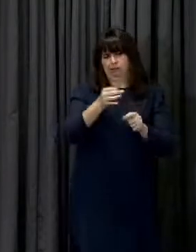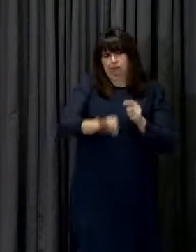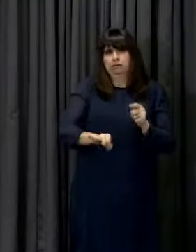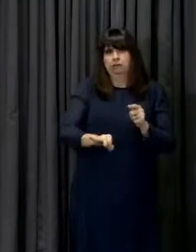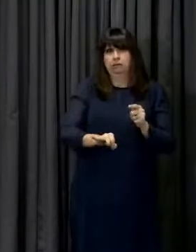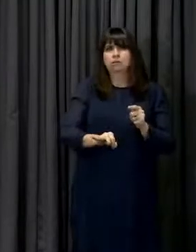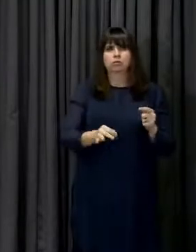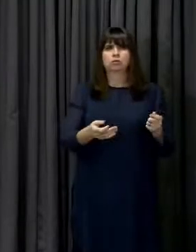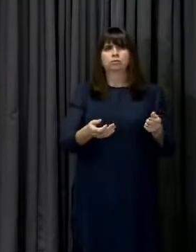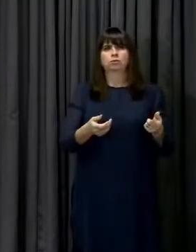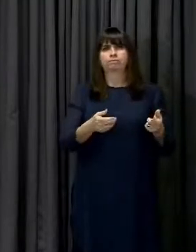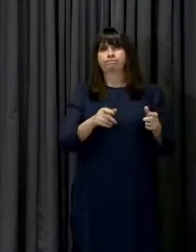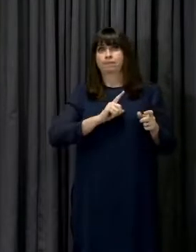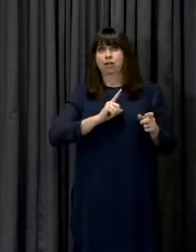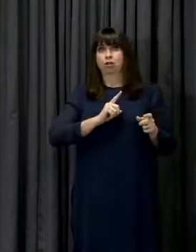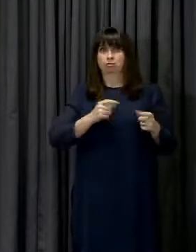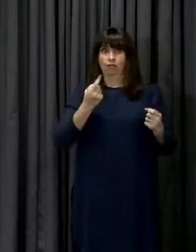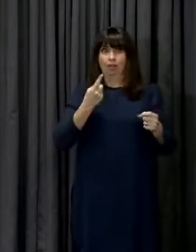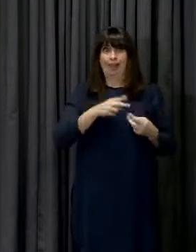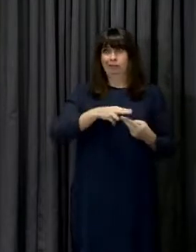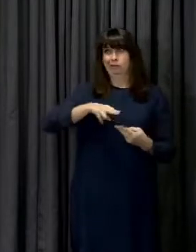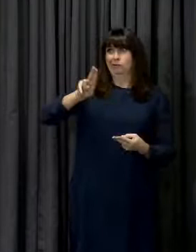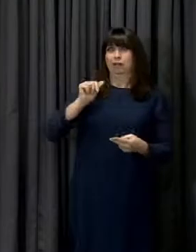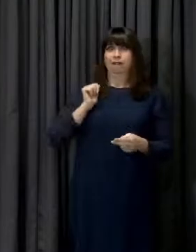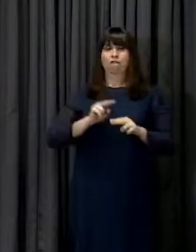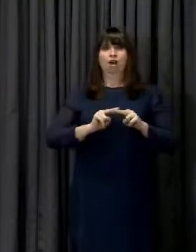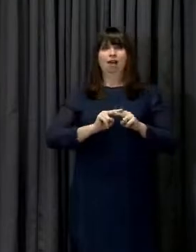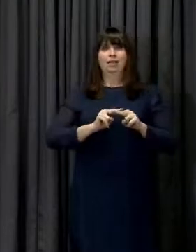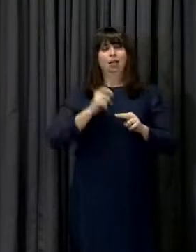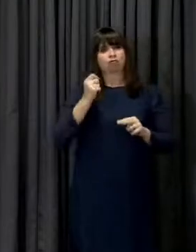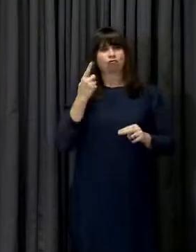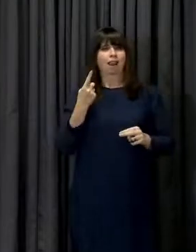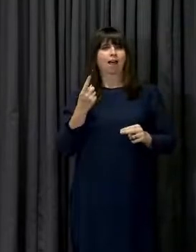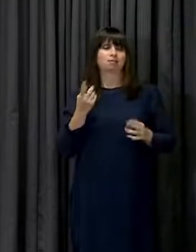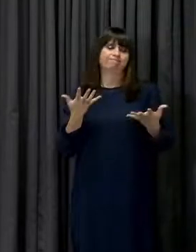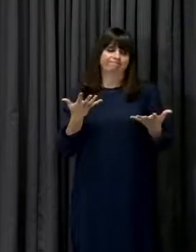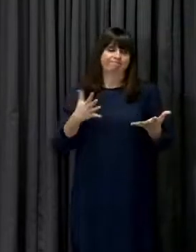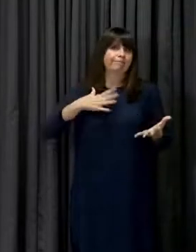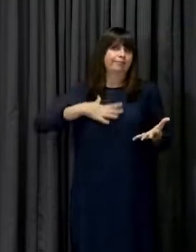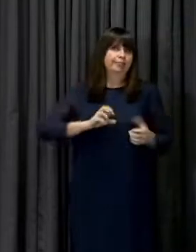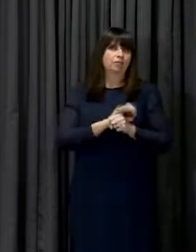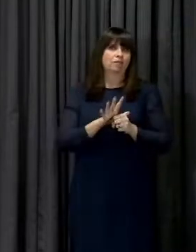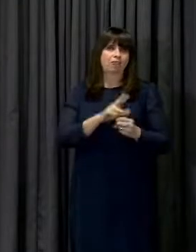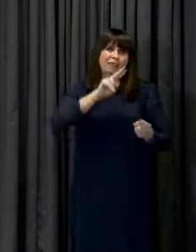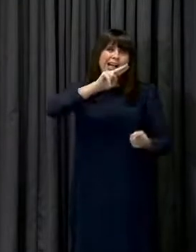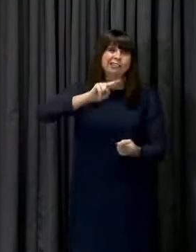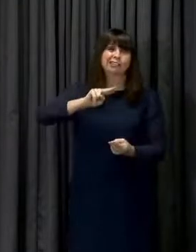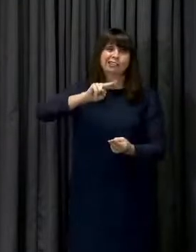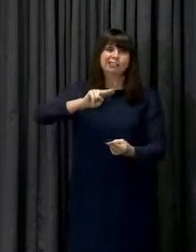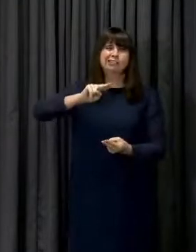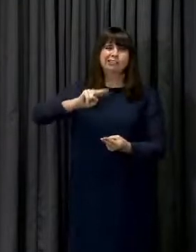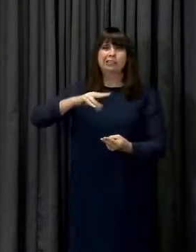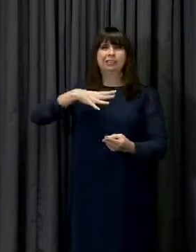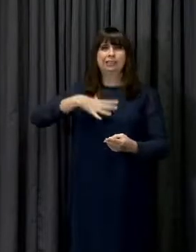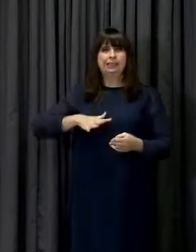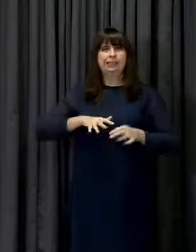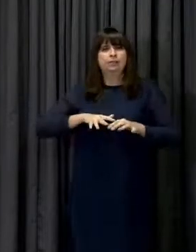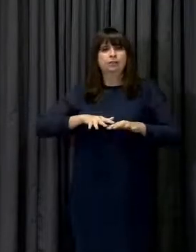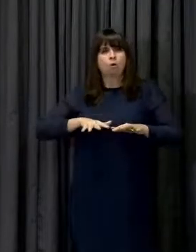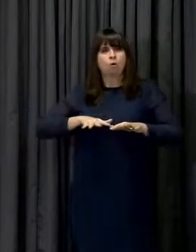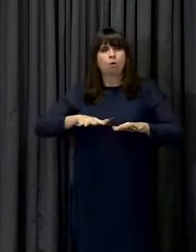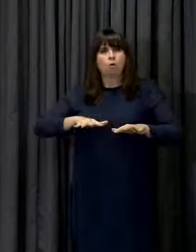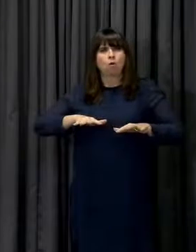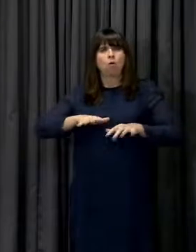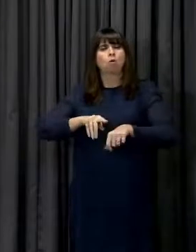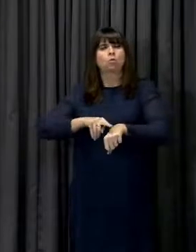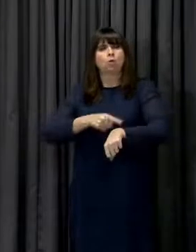this incredibly serious situation on Friday, to slow the spread of the virus and to protect people's